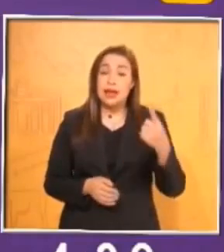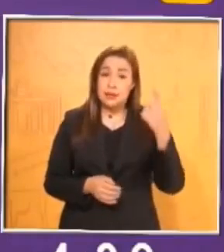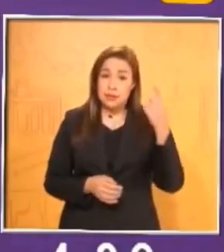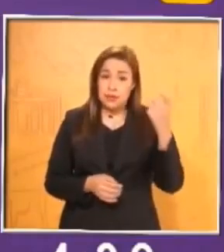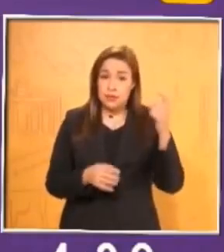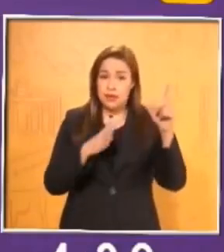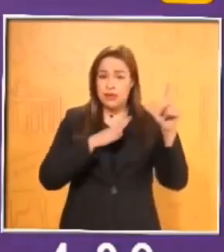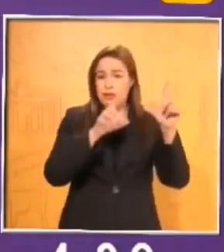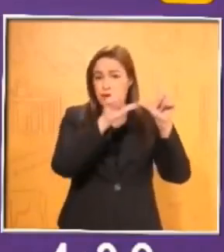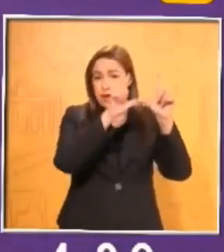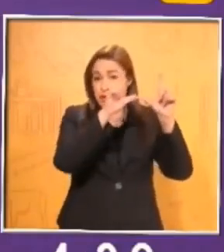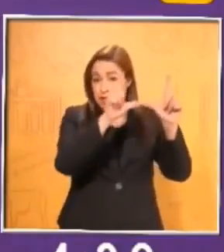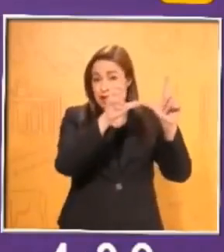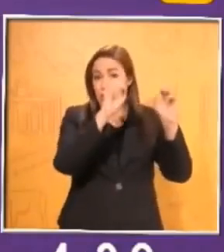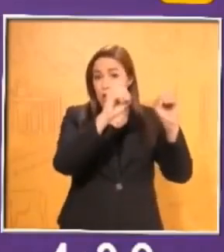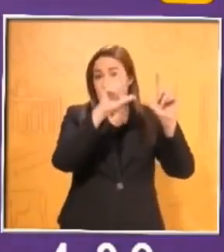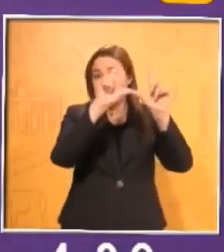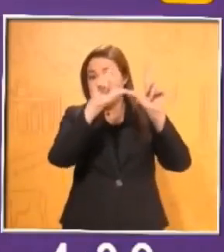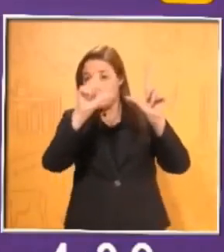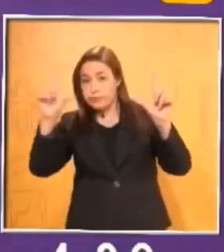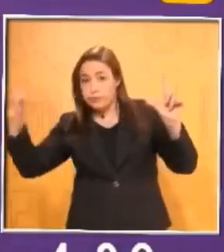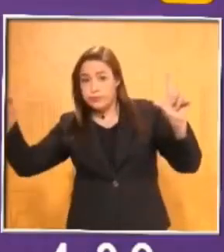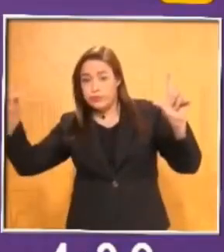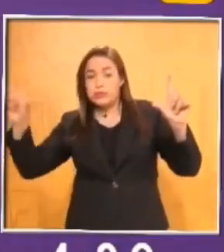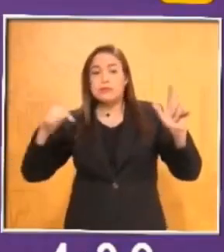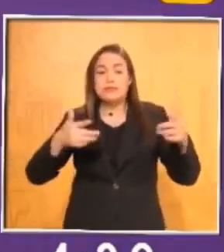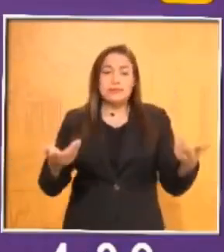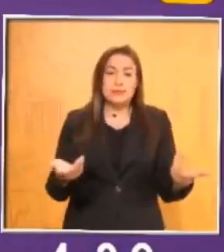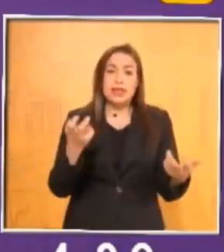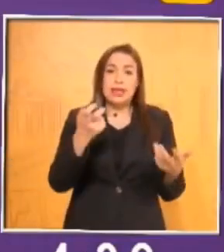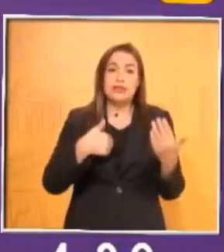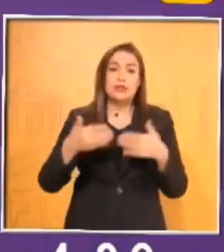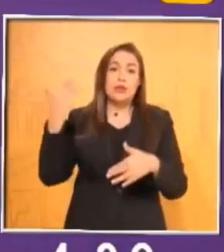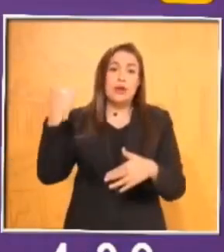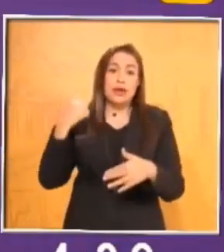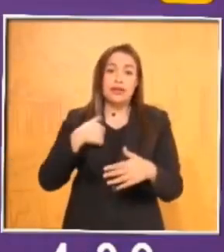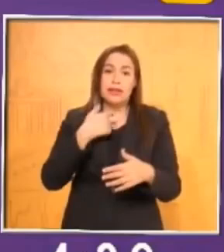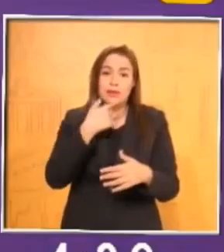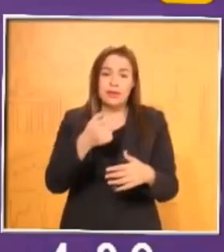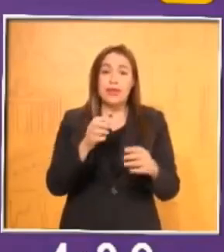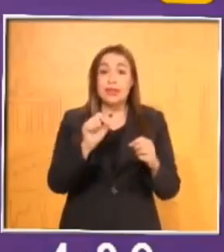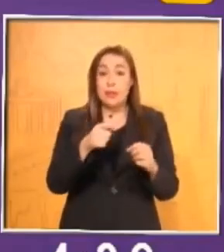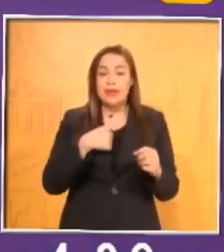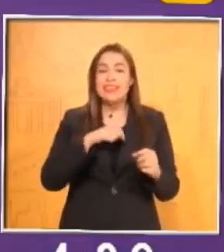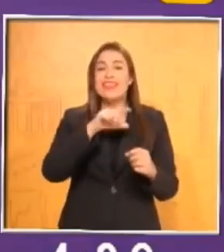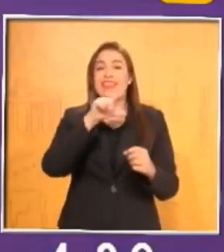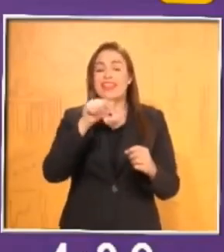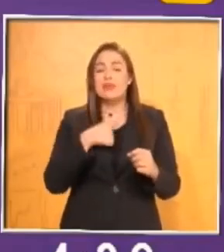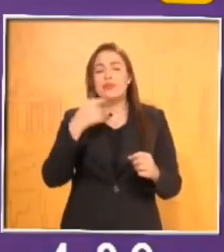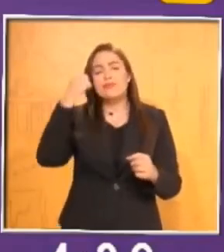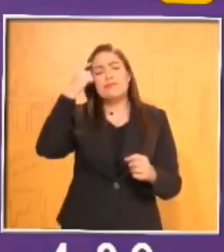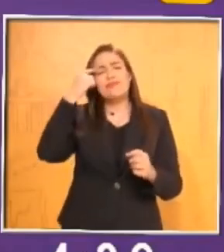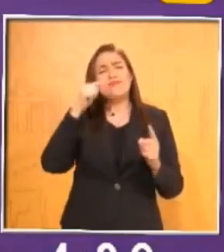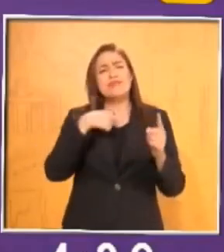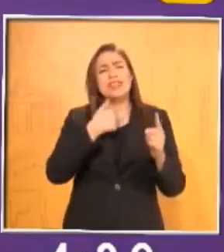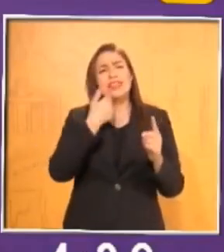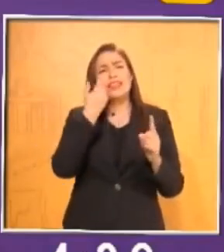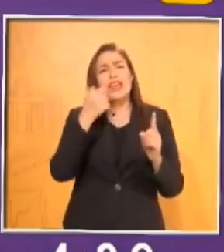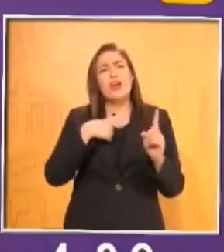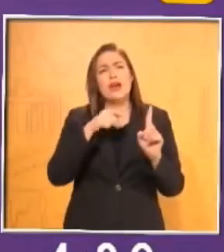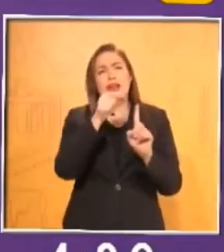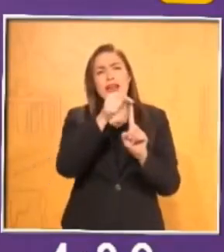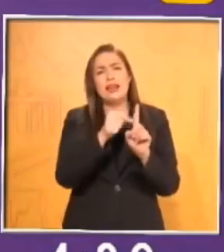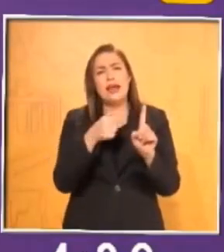the panel. Then we talk about the speech bubbles, okay? Also, you can